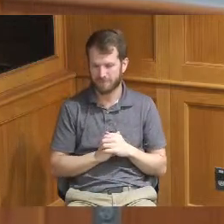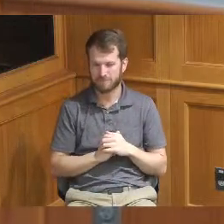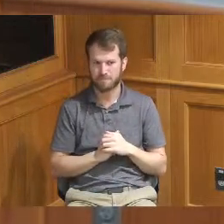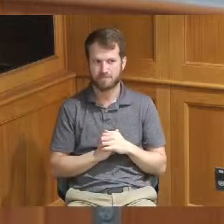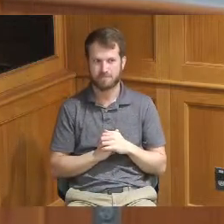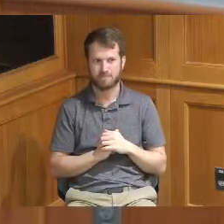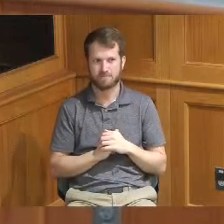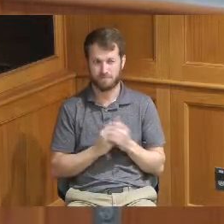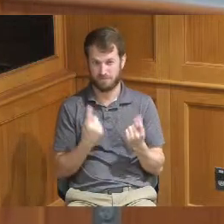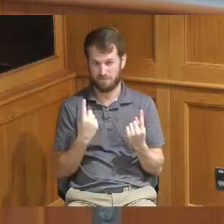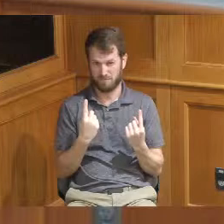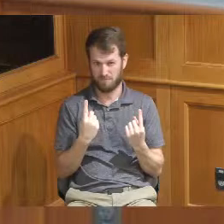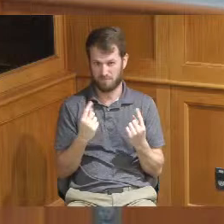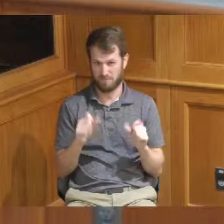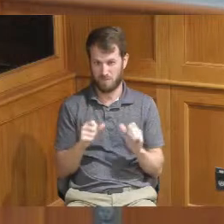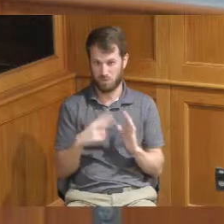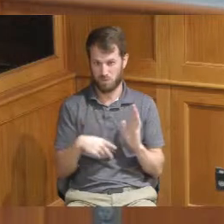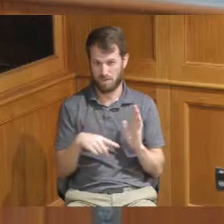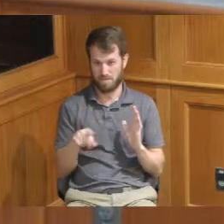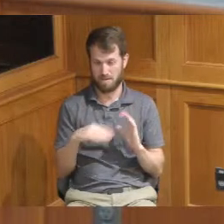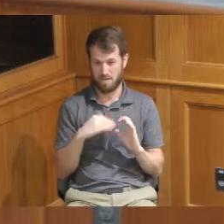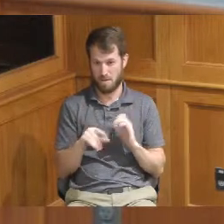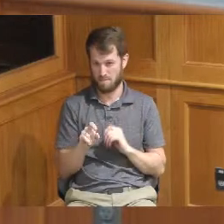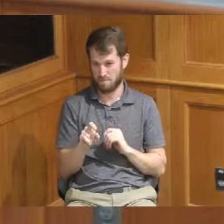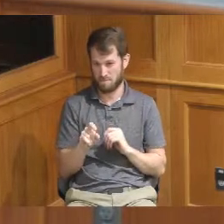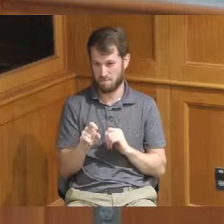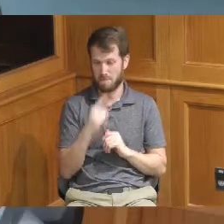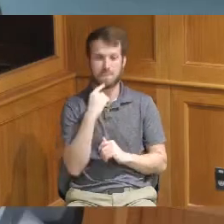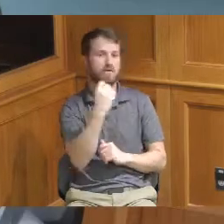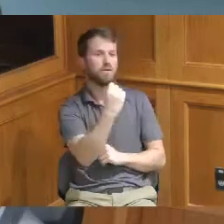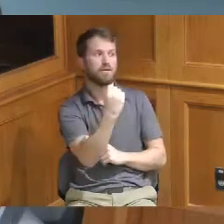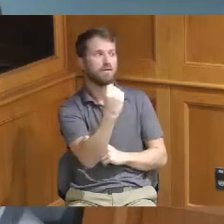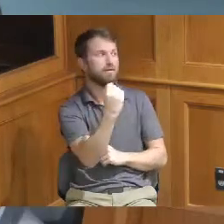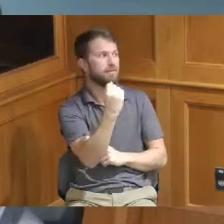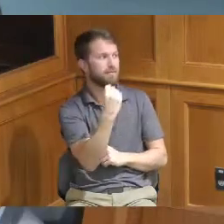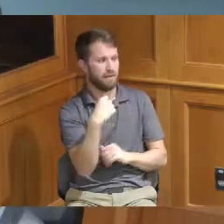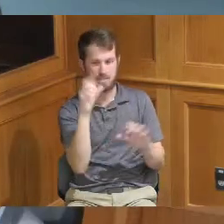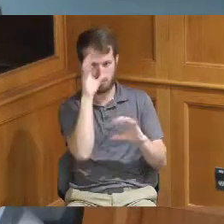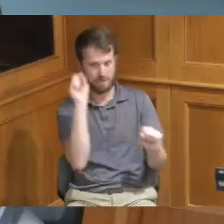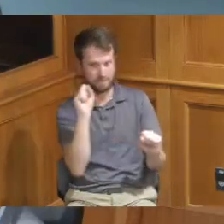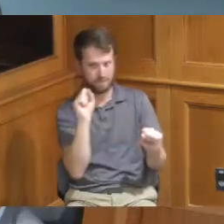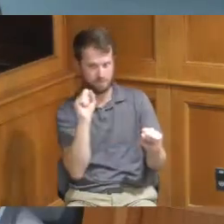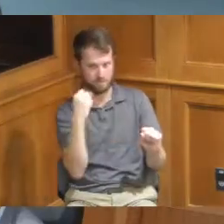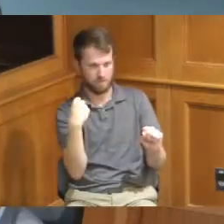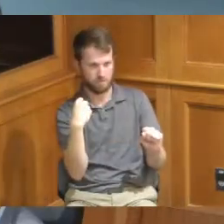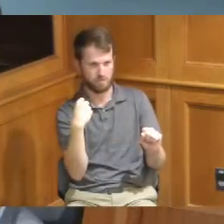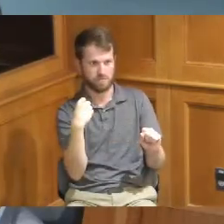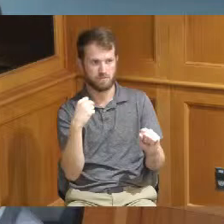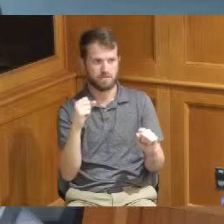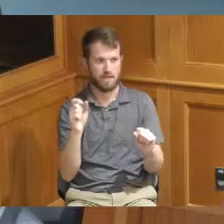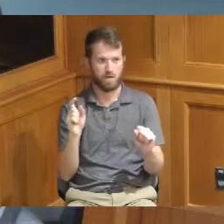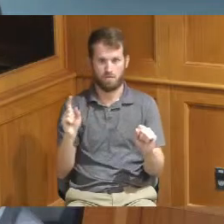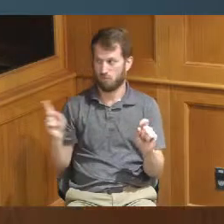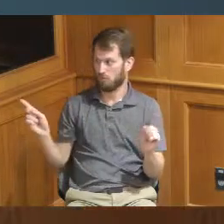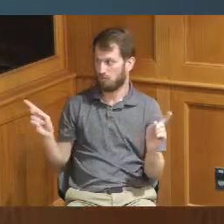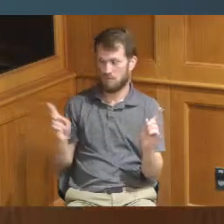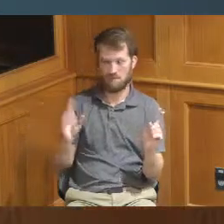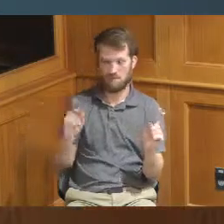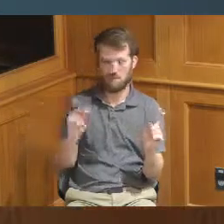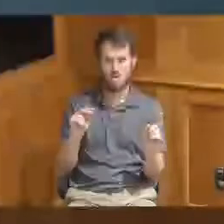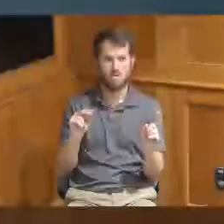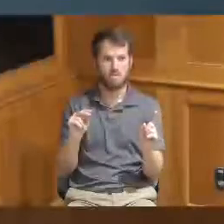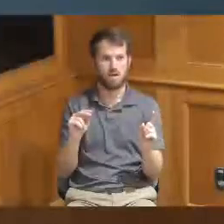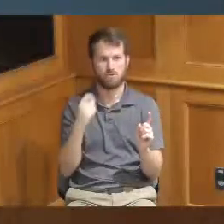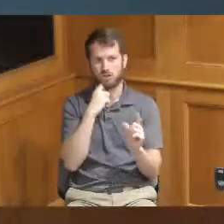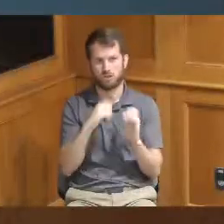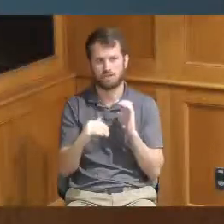Did you guys have time to read my email? Thank you. Yes, I did. I can't speak for, but we just got it.